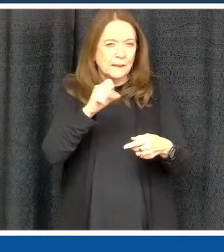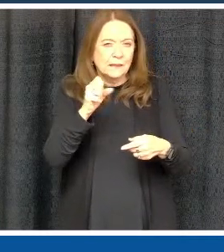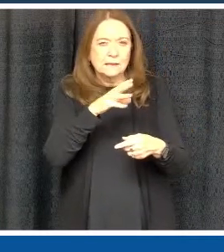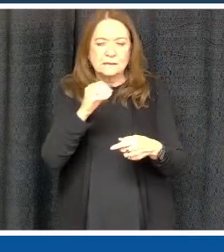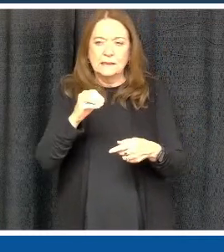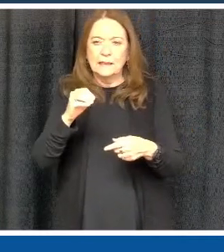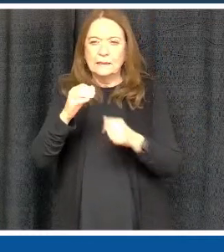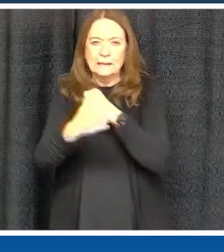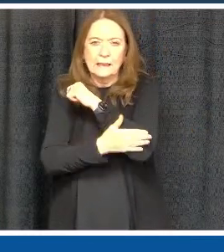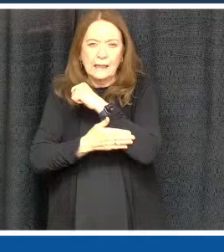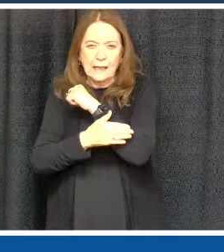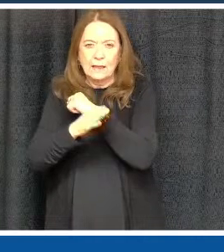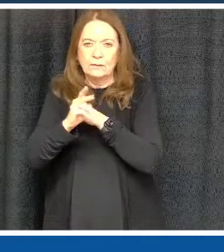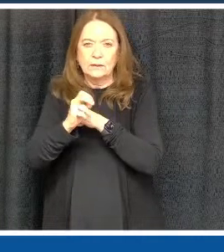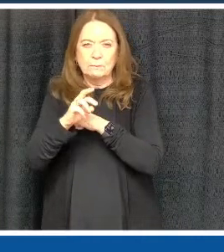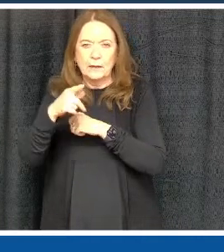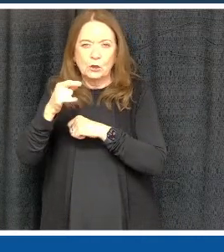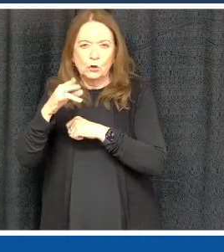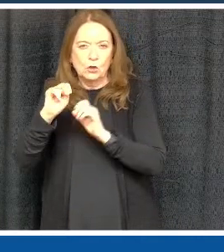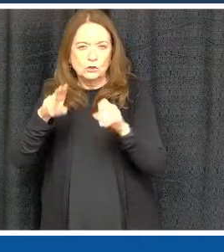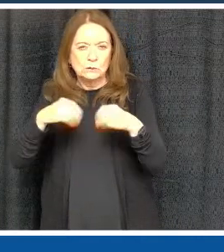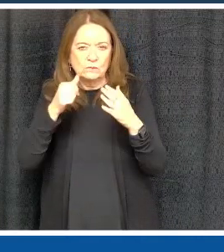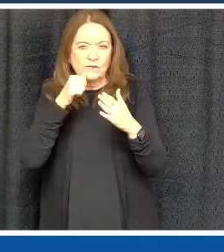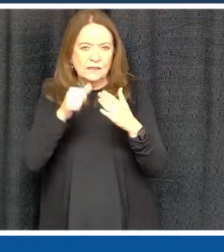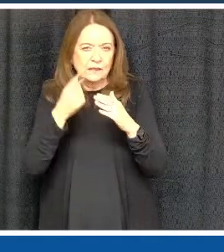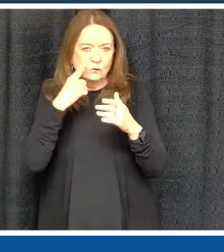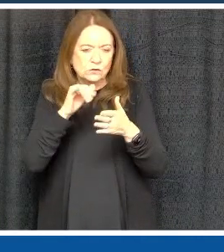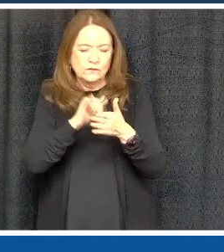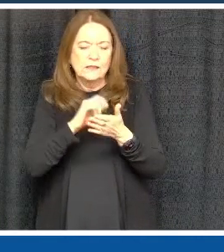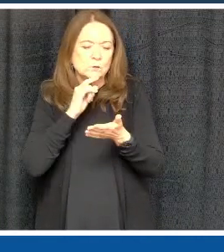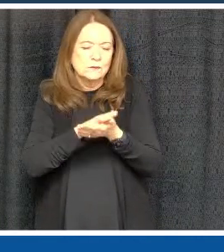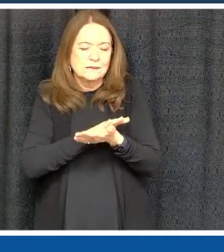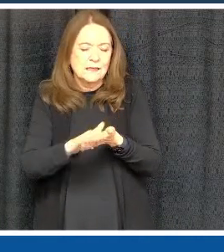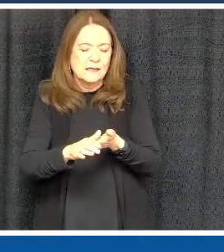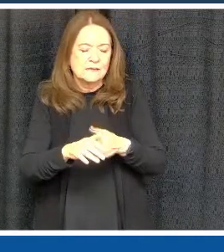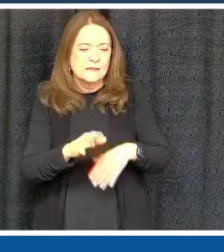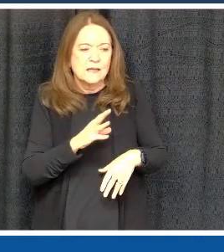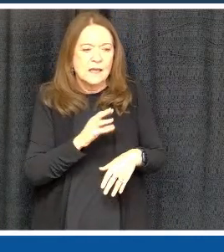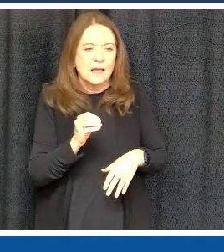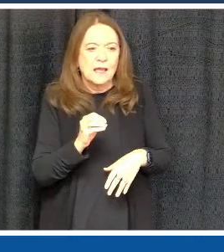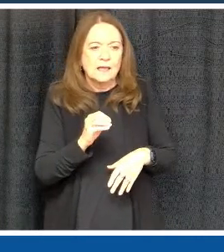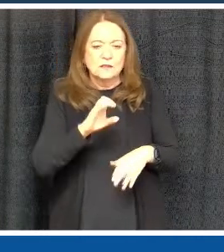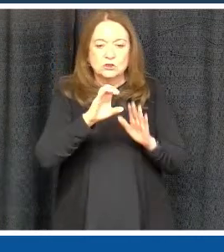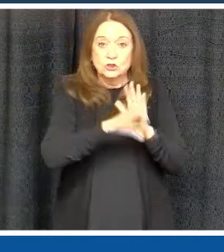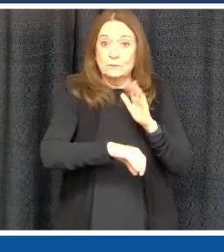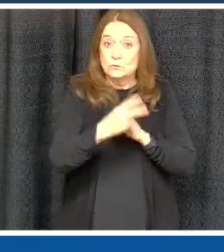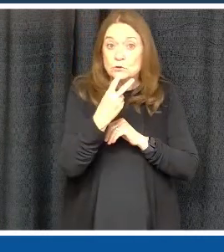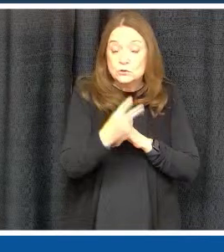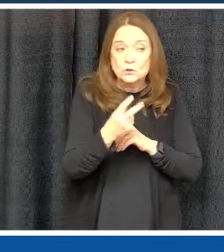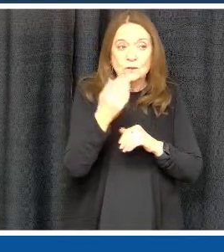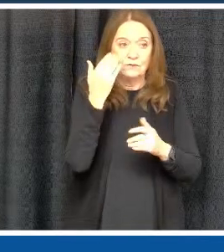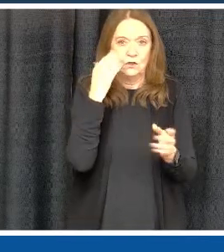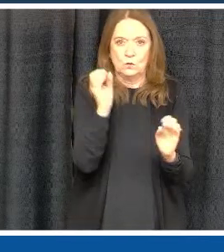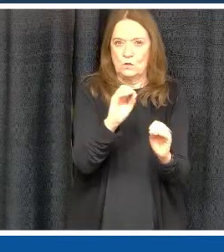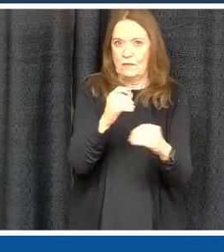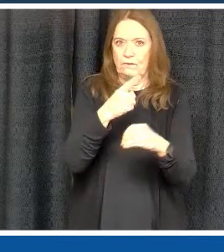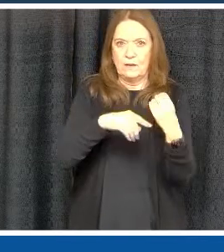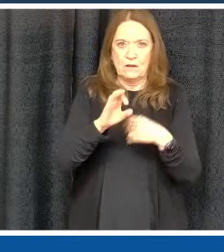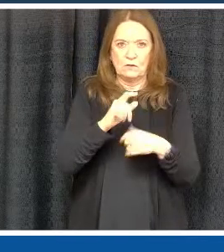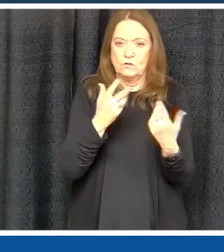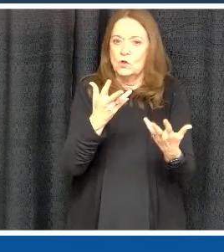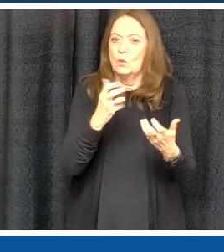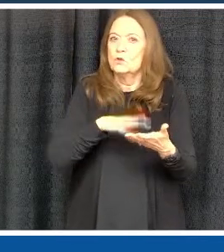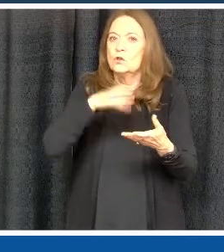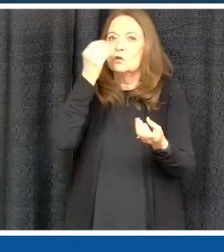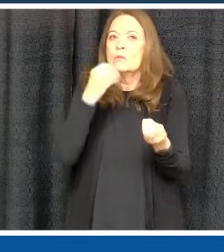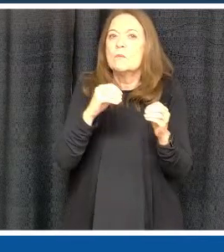great intro letters for that. It looks really nice. Chapter 2, if you knew nothing about Clarksville and you wanted to learn a